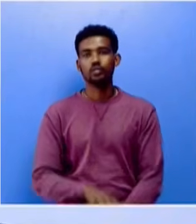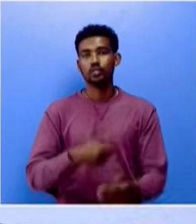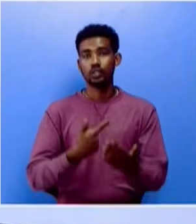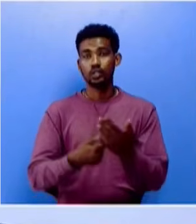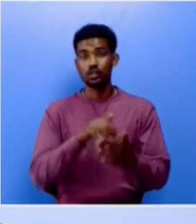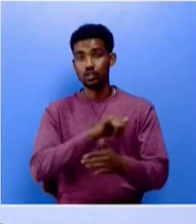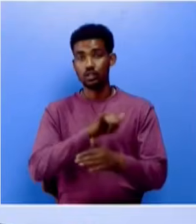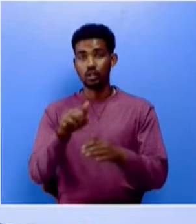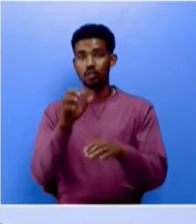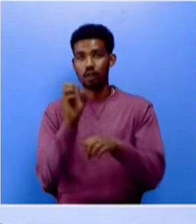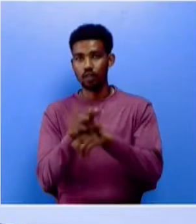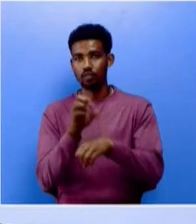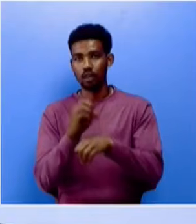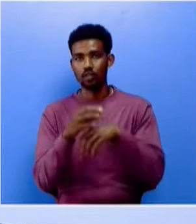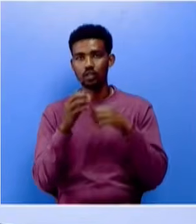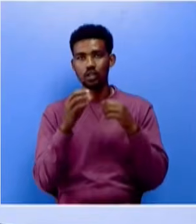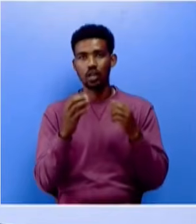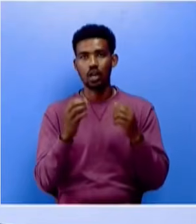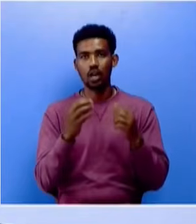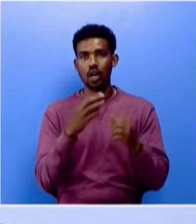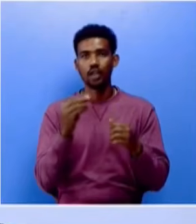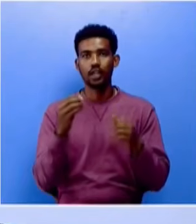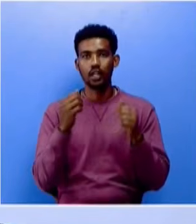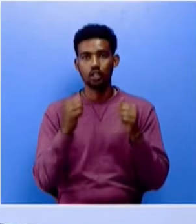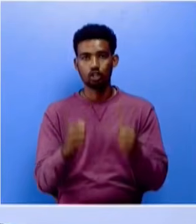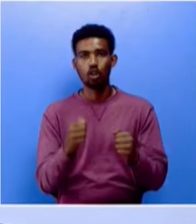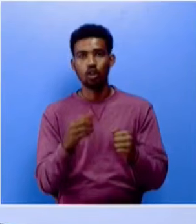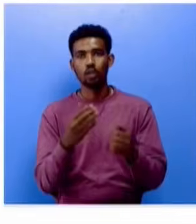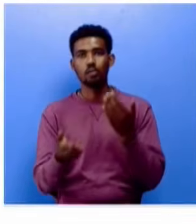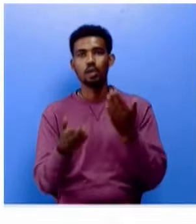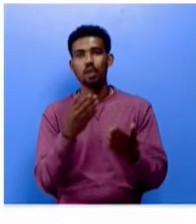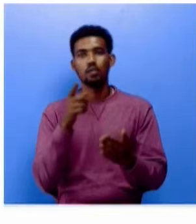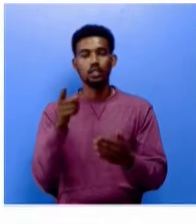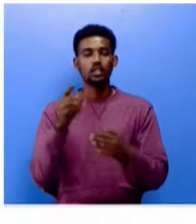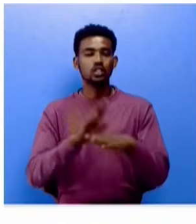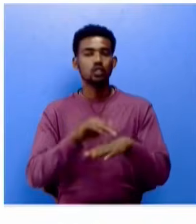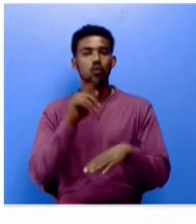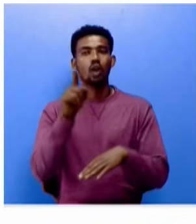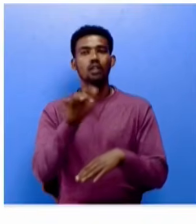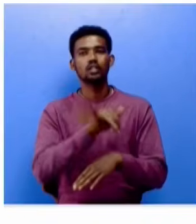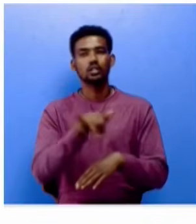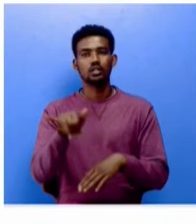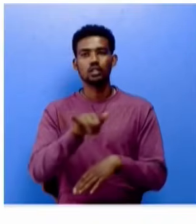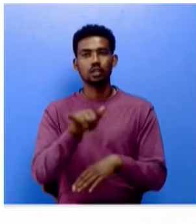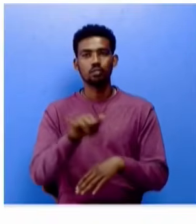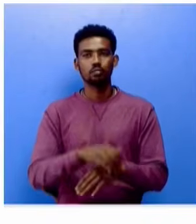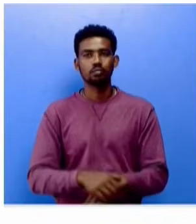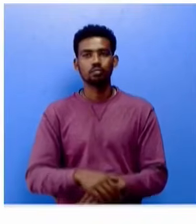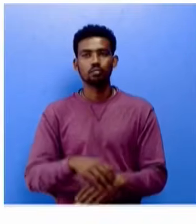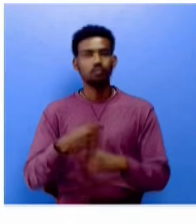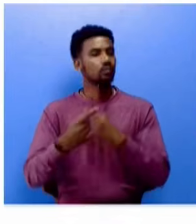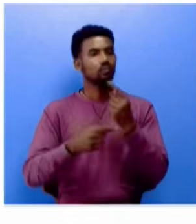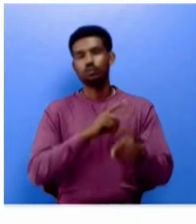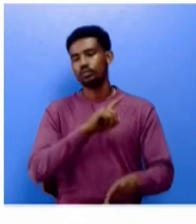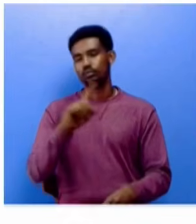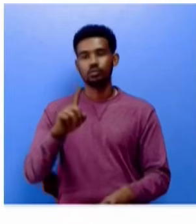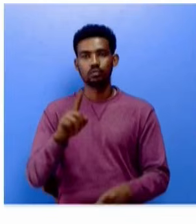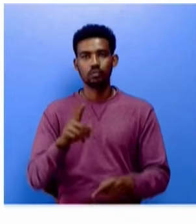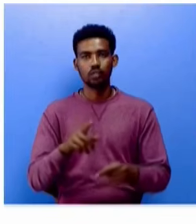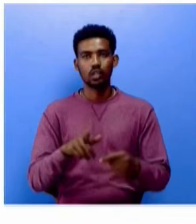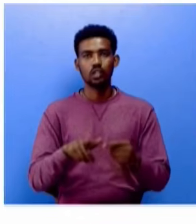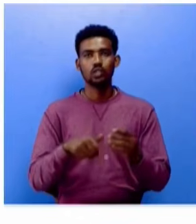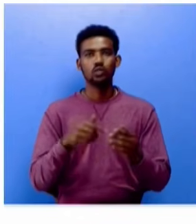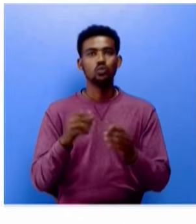which is strong. Maybe just for warning, you can use it. Shouldn't.